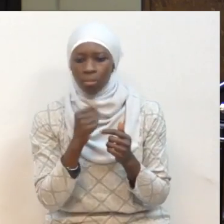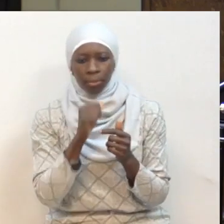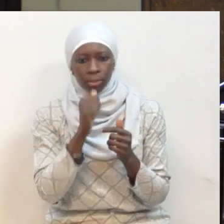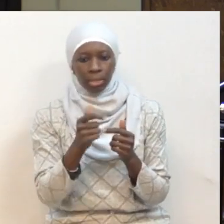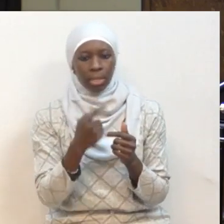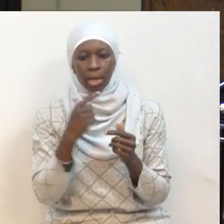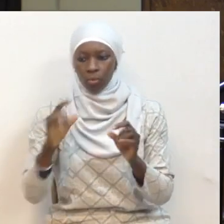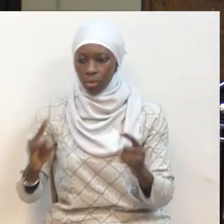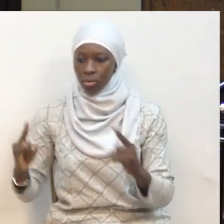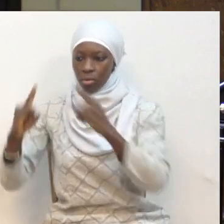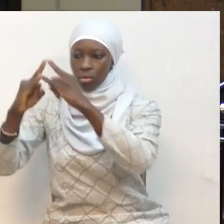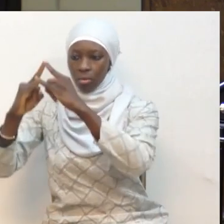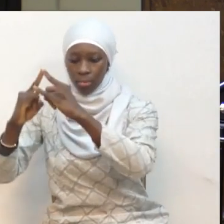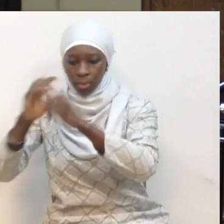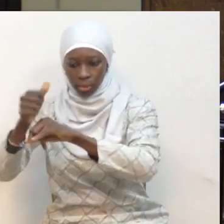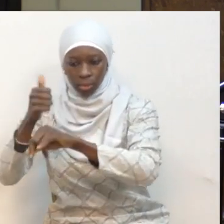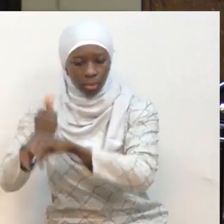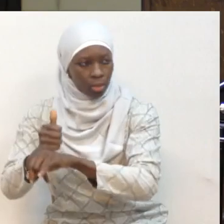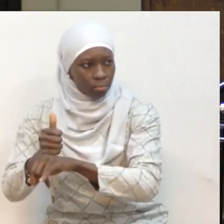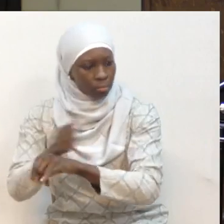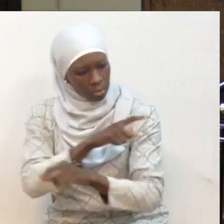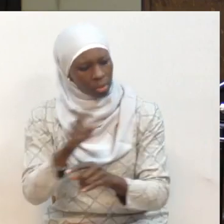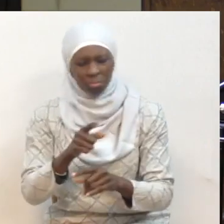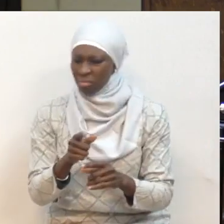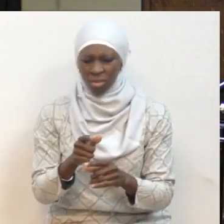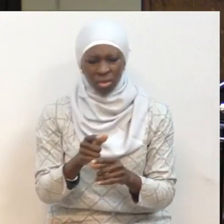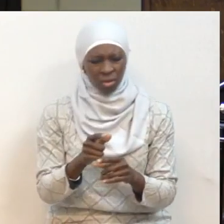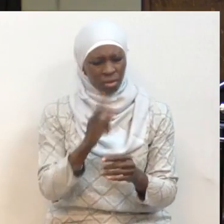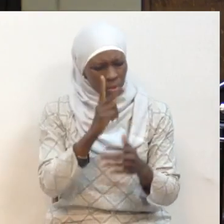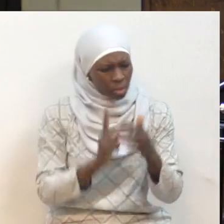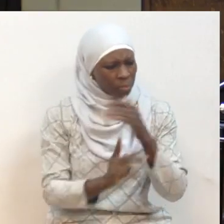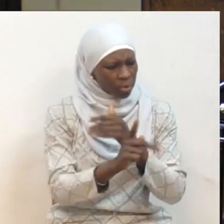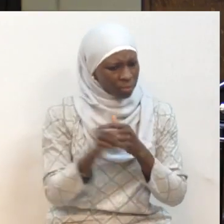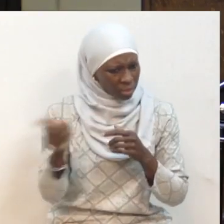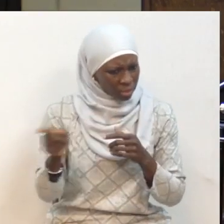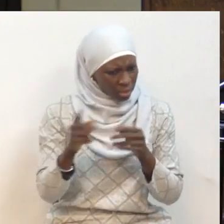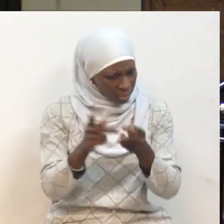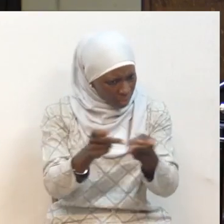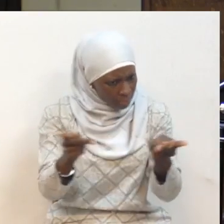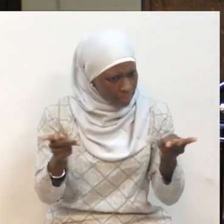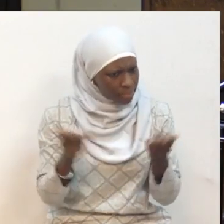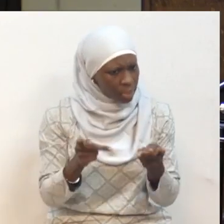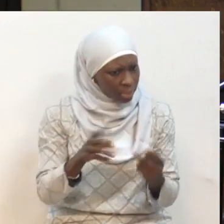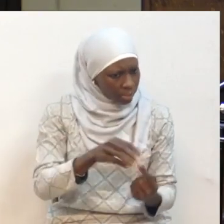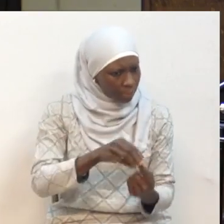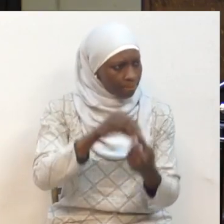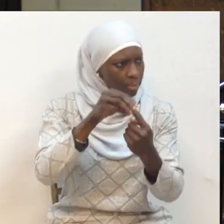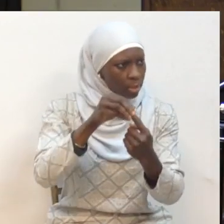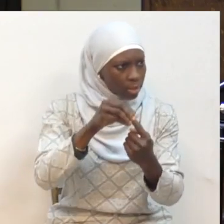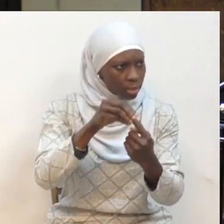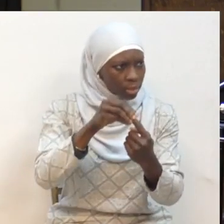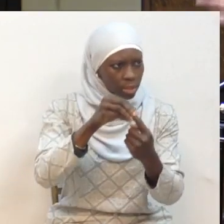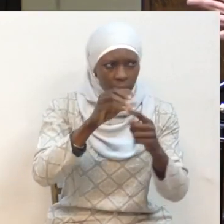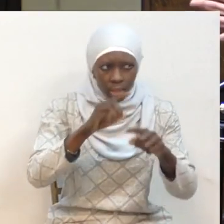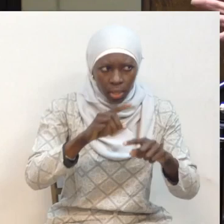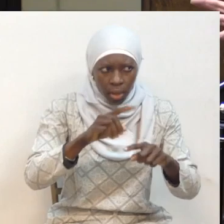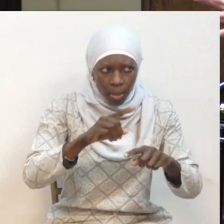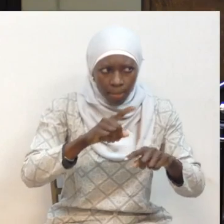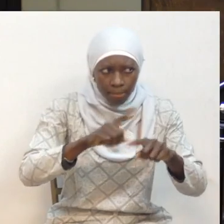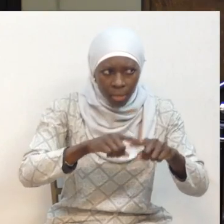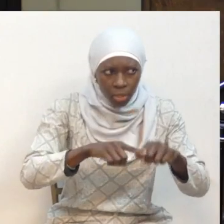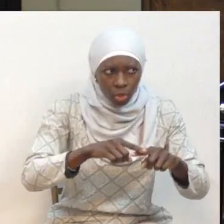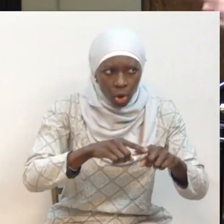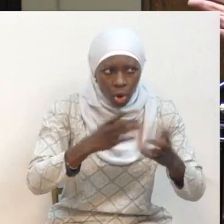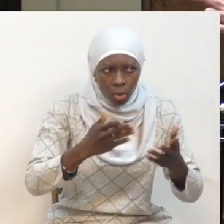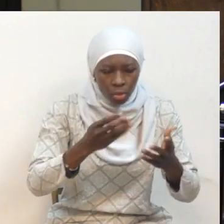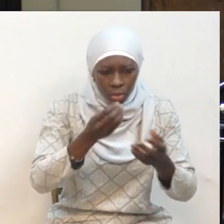And he asked him, Prophet Muhammad, is this place chosen based on inspiration from